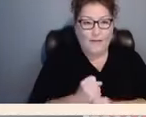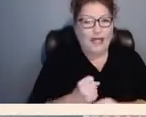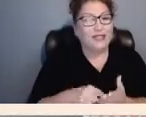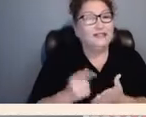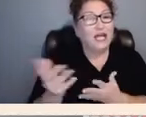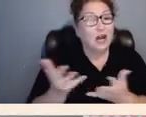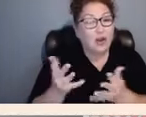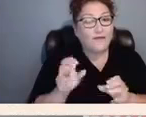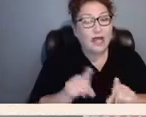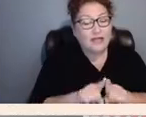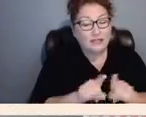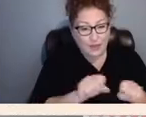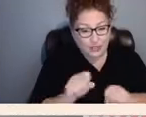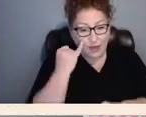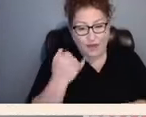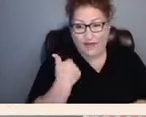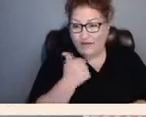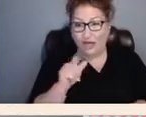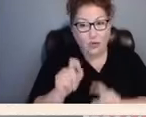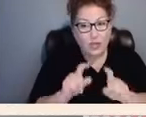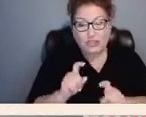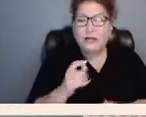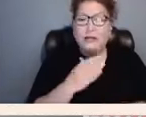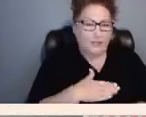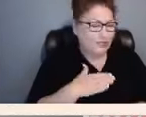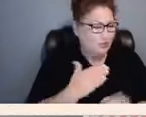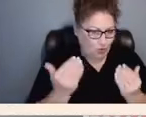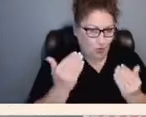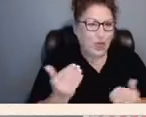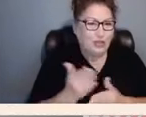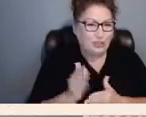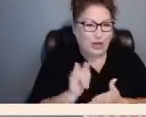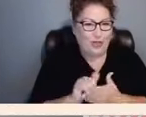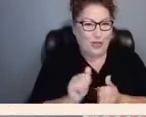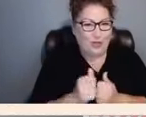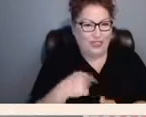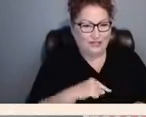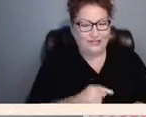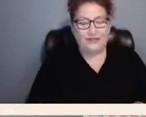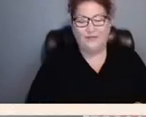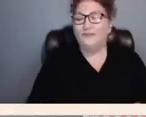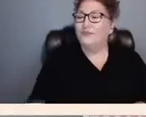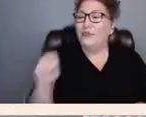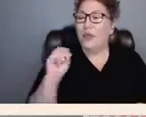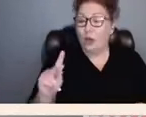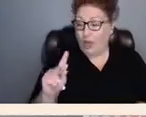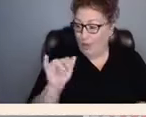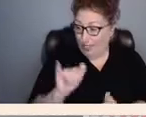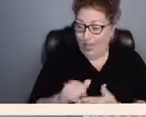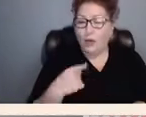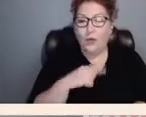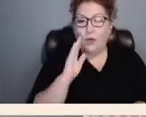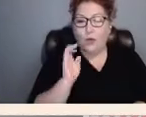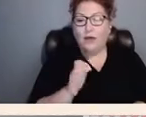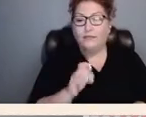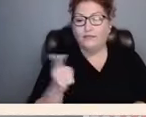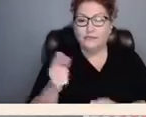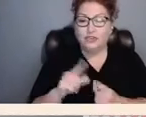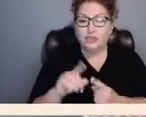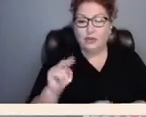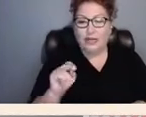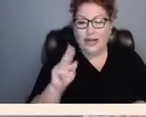have questions, certainly go ahead and share those with us. Yes. All right, so with that, we're going to go to Nancy, Sharon, and